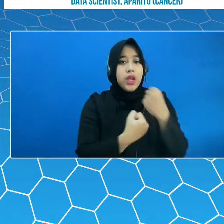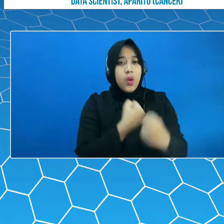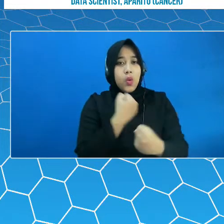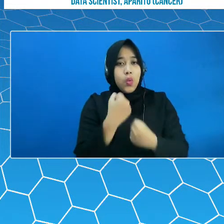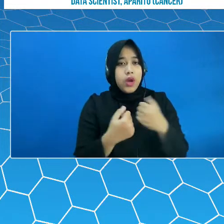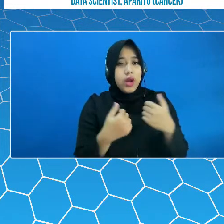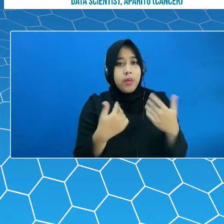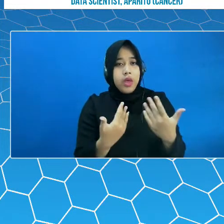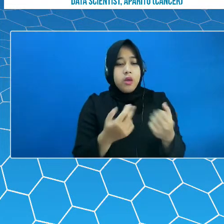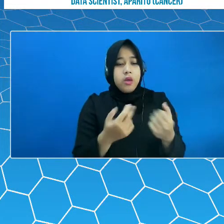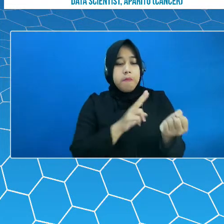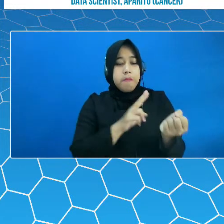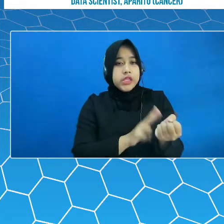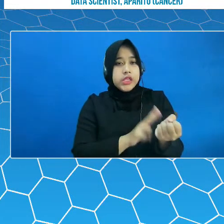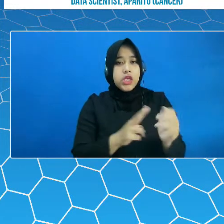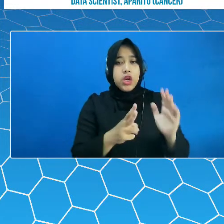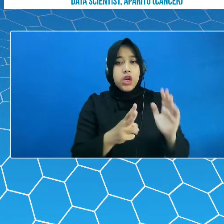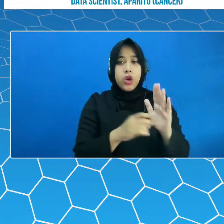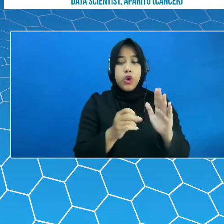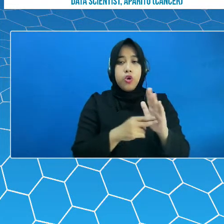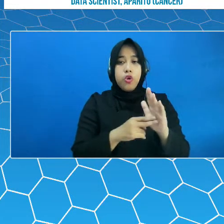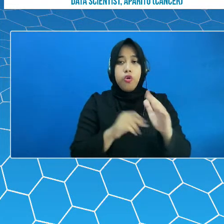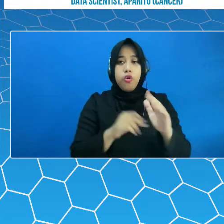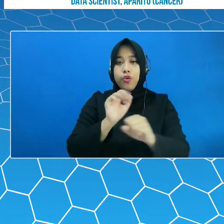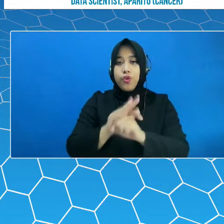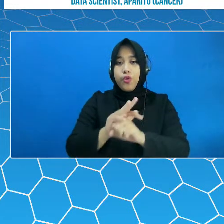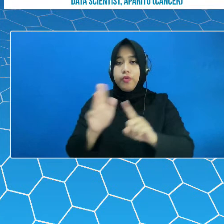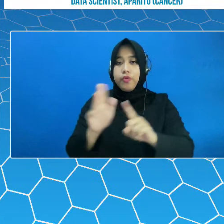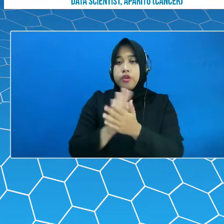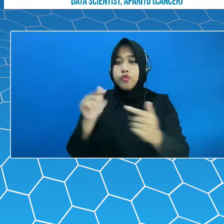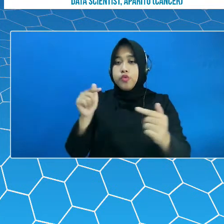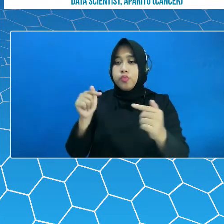long COVID, which is tailored to individual patients.